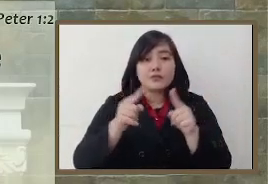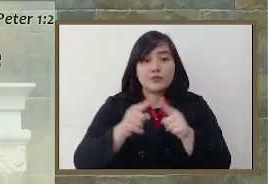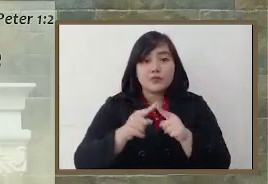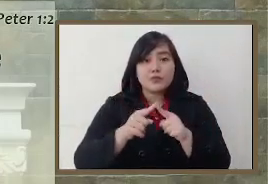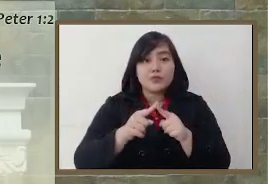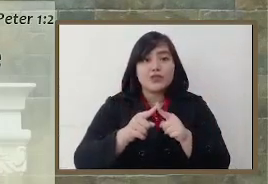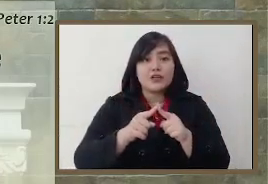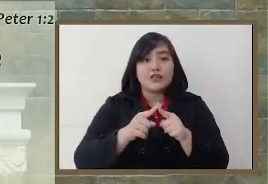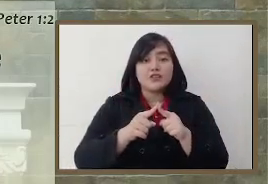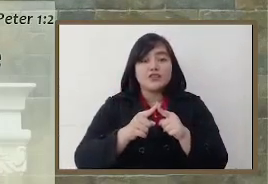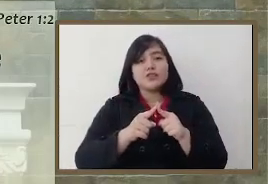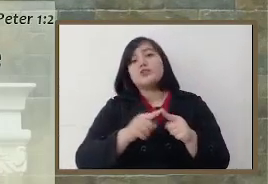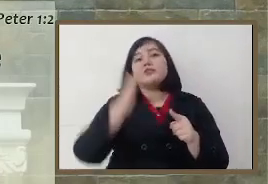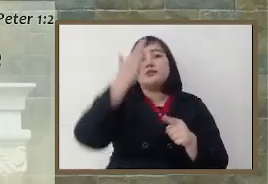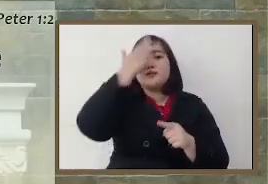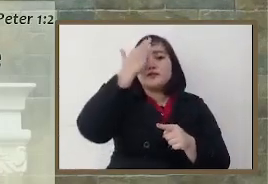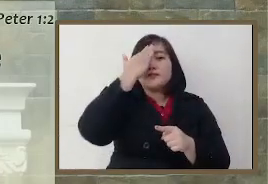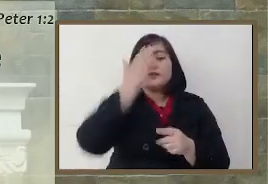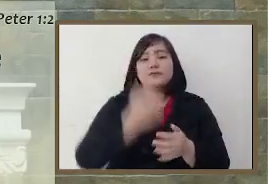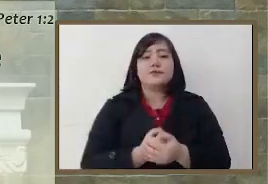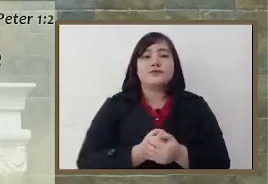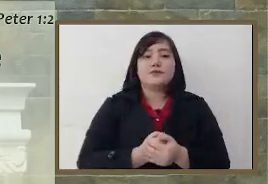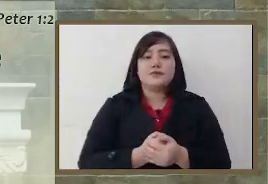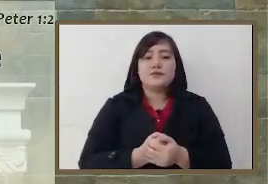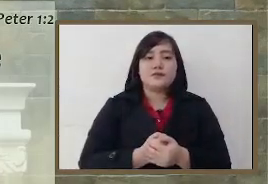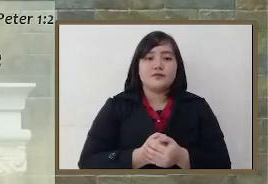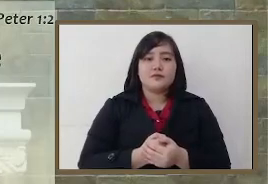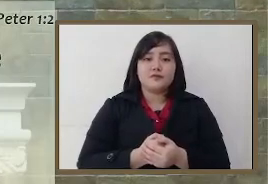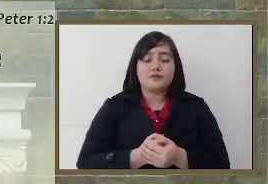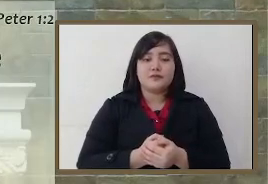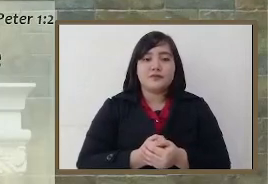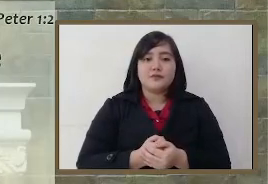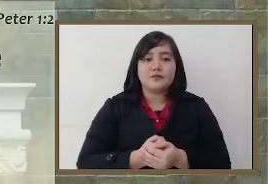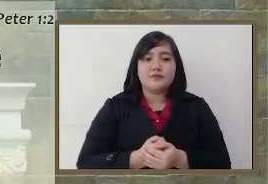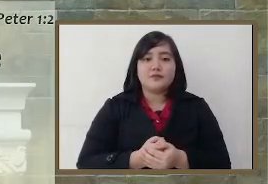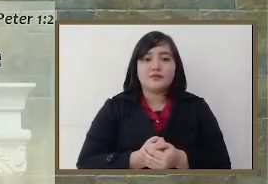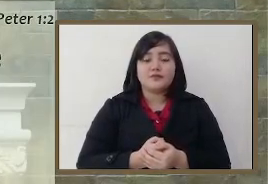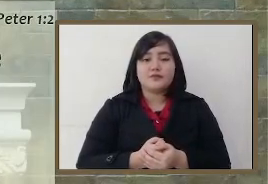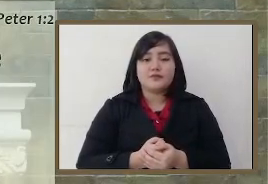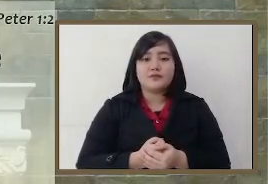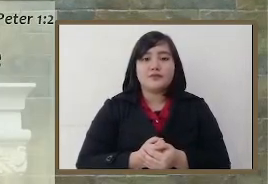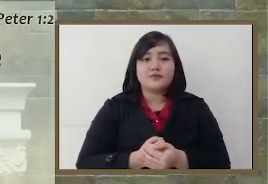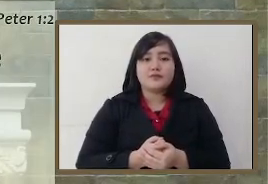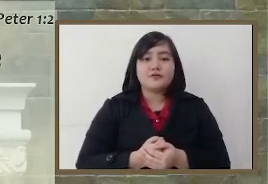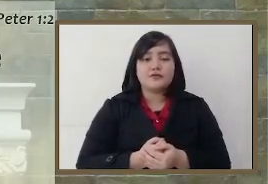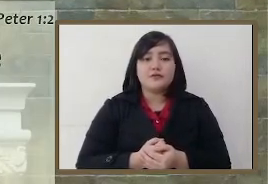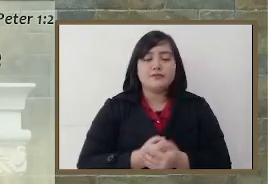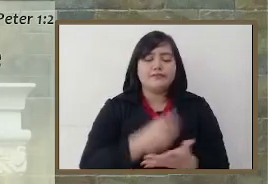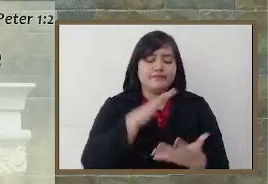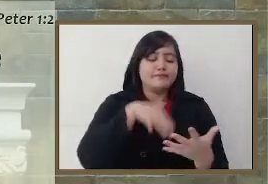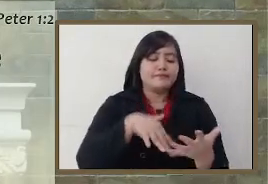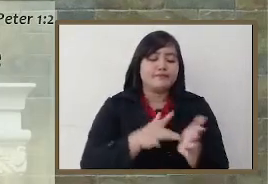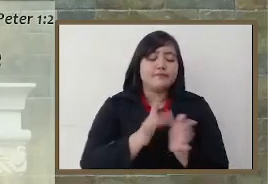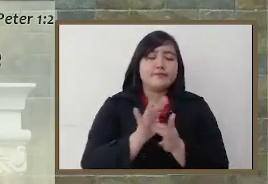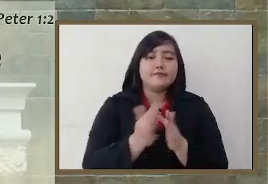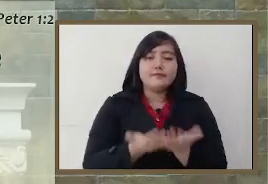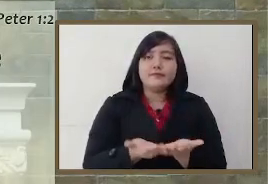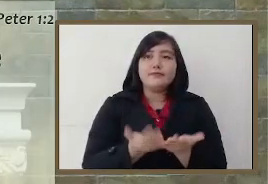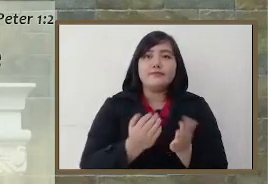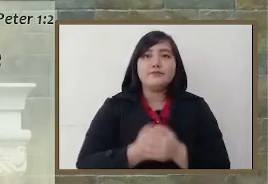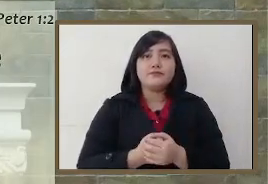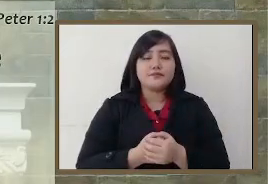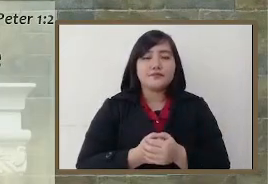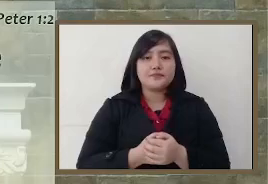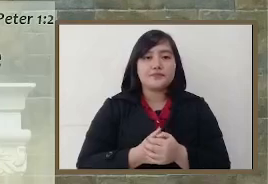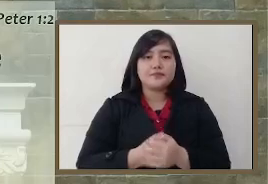Connected to what? Knowledge. Look at the Bible says. All right. Now, study the Bible. All right. Let's study the Bible, mga